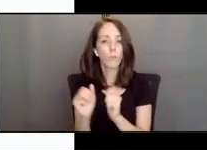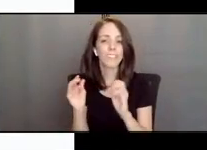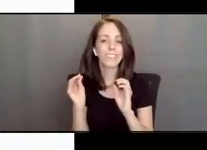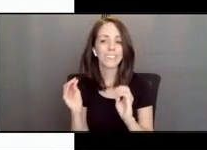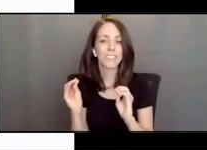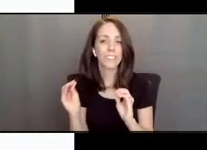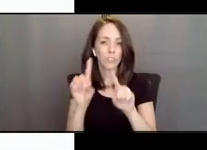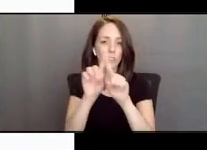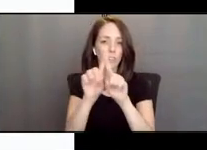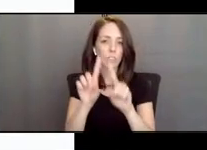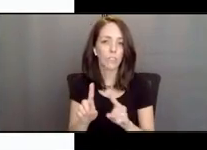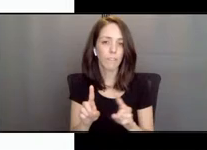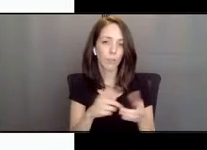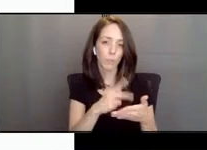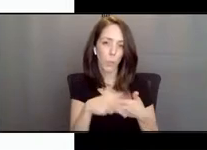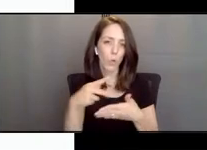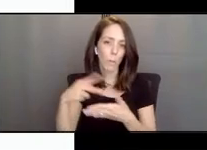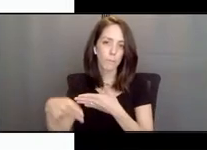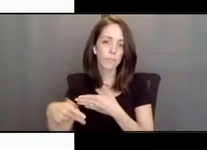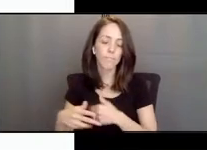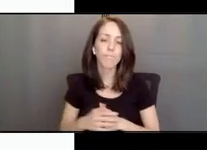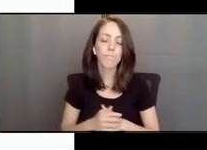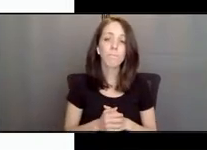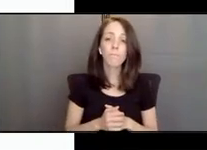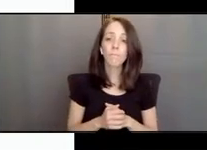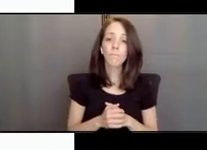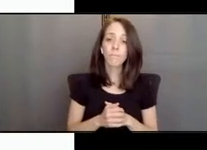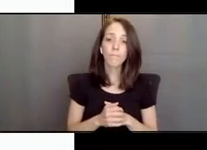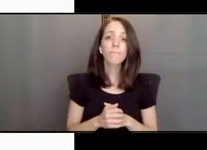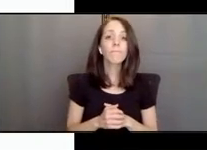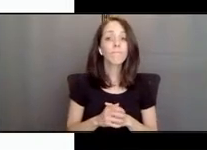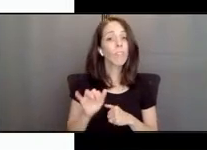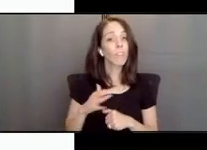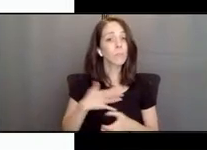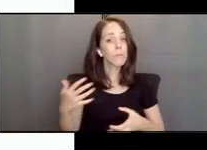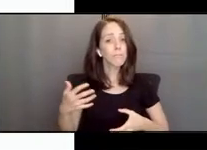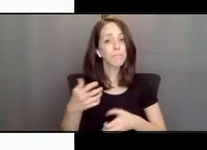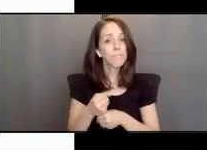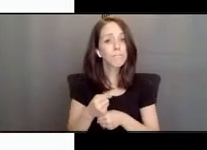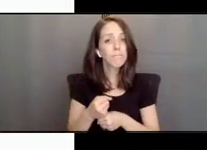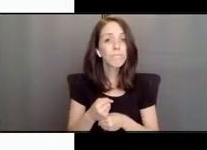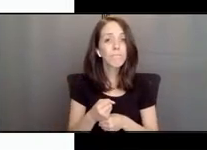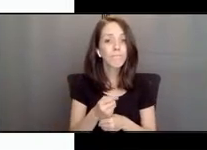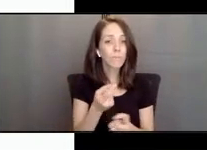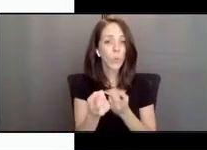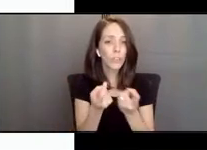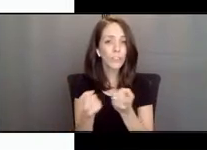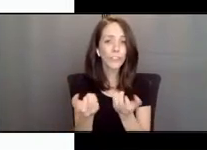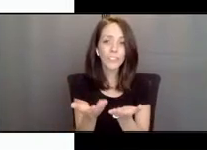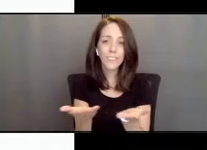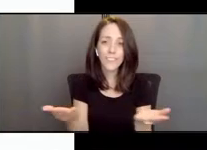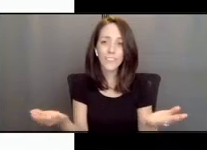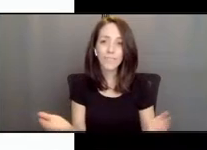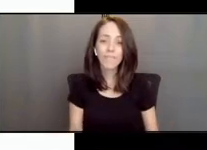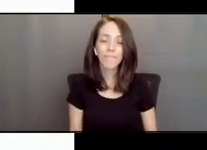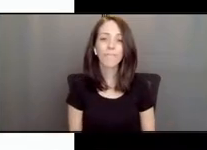across programs. But that's where I'll summarize and look forward to your questions.